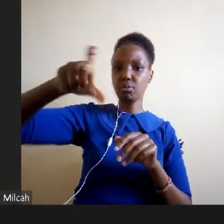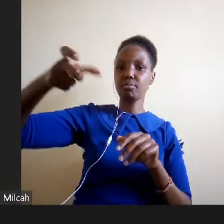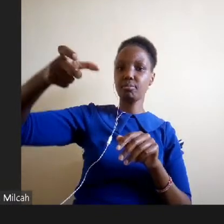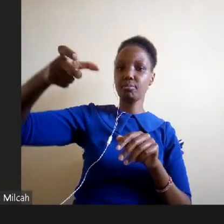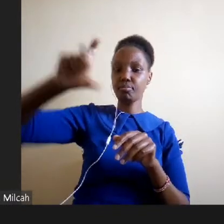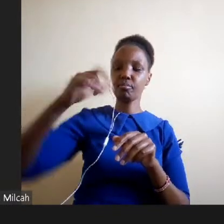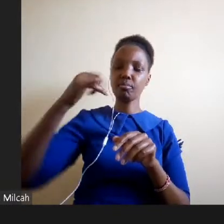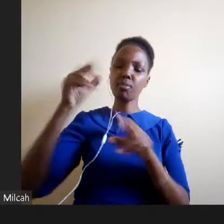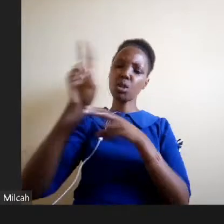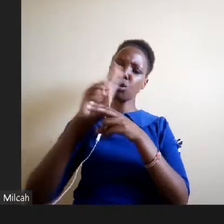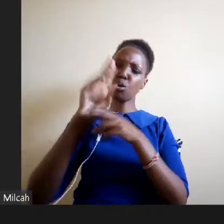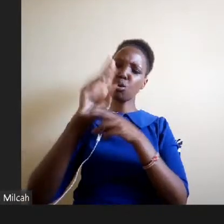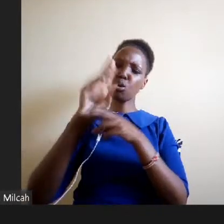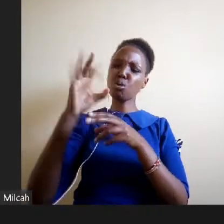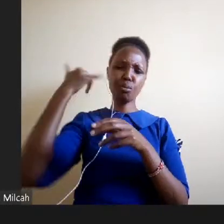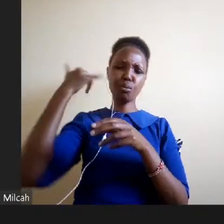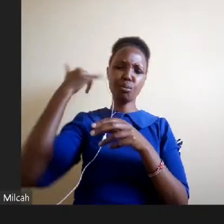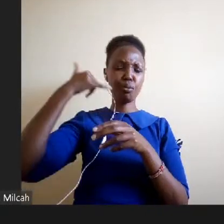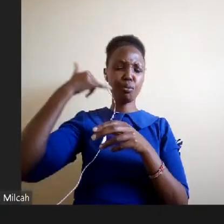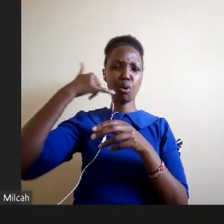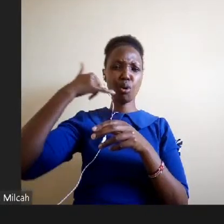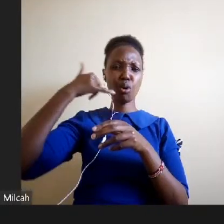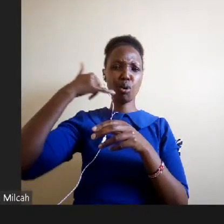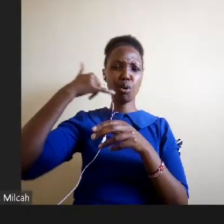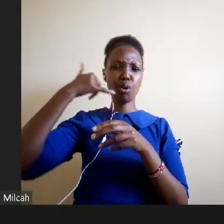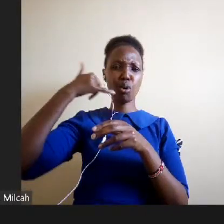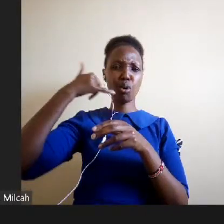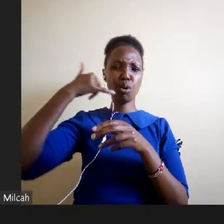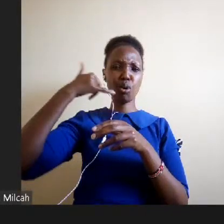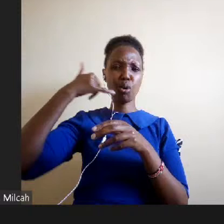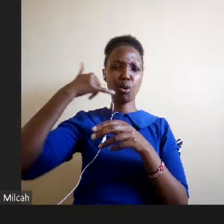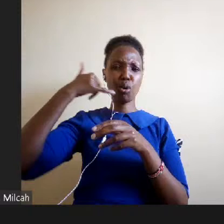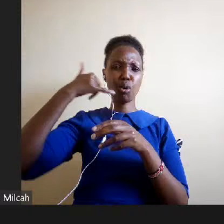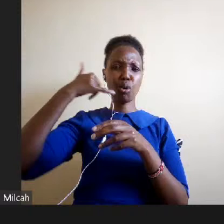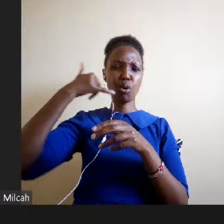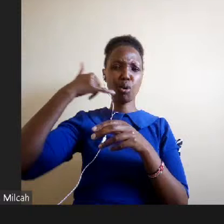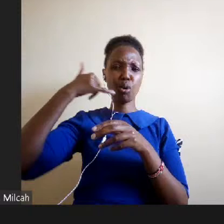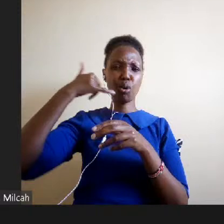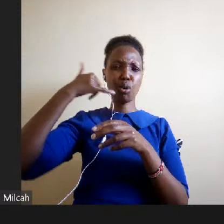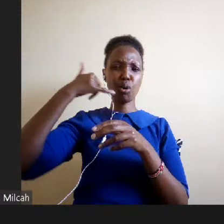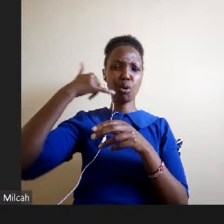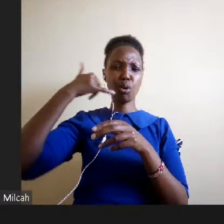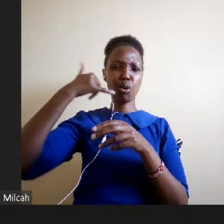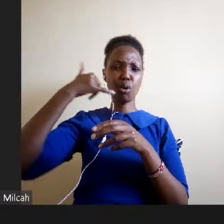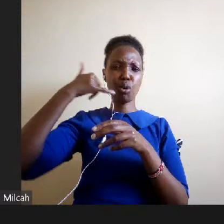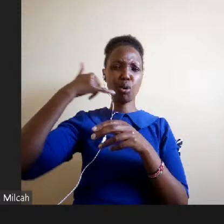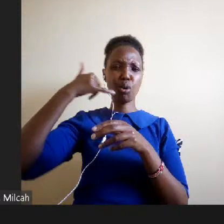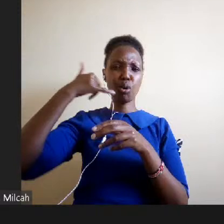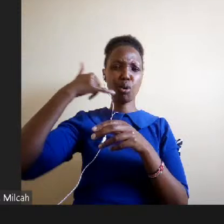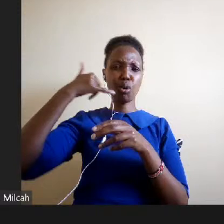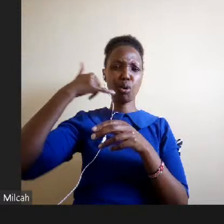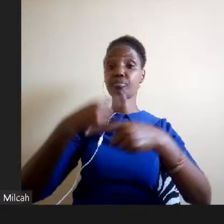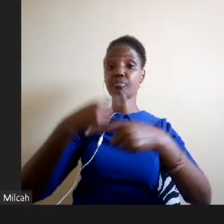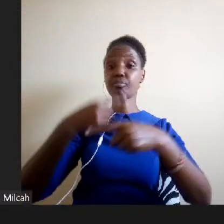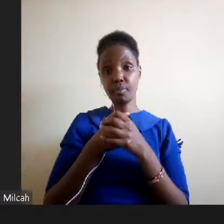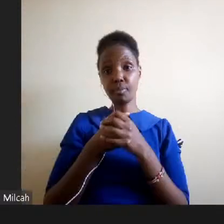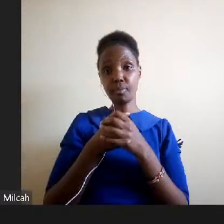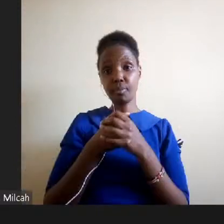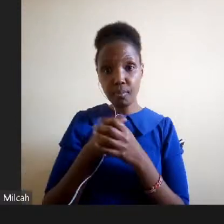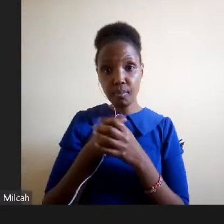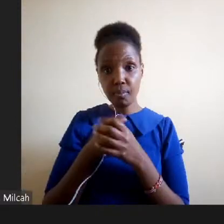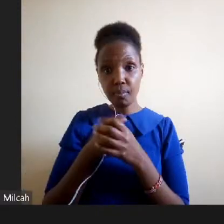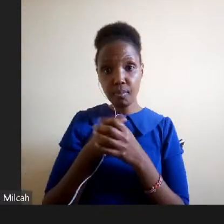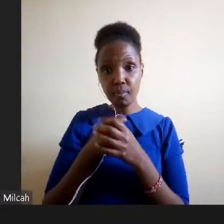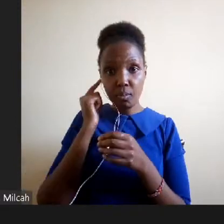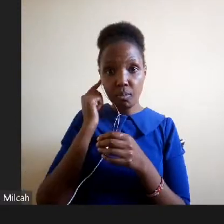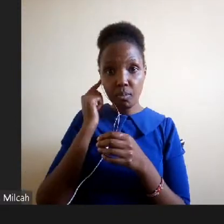devices and greater access to broadband internet has made children more accessible than ever through unprotected social media